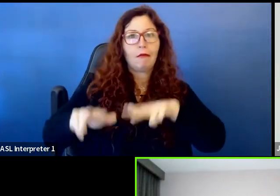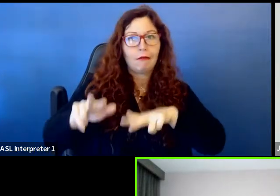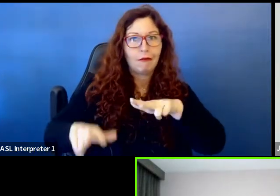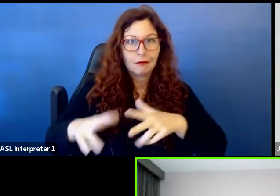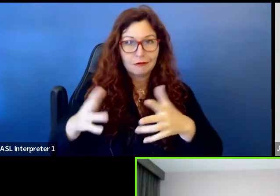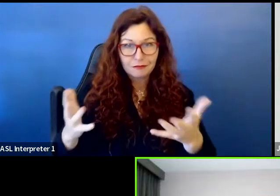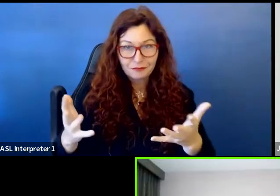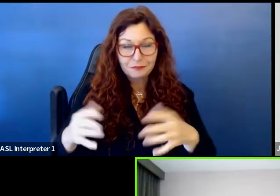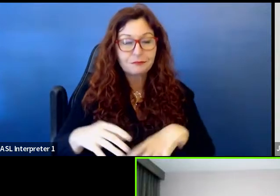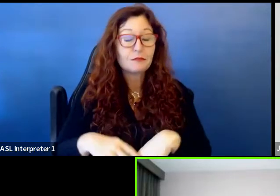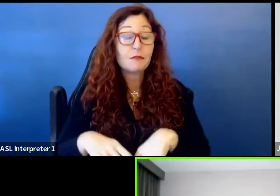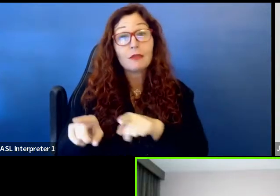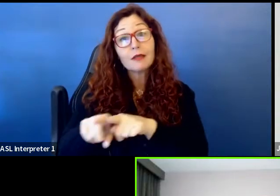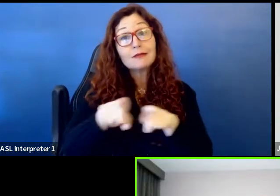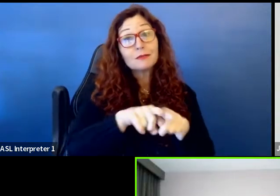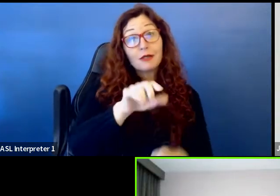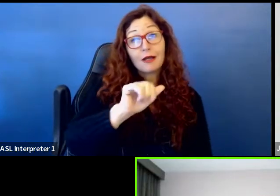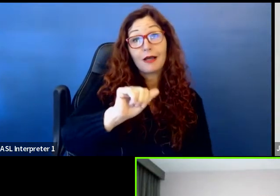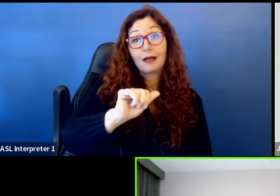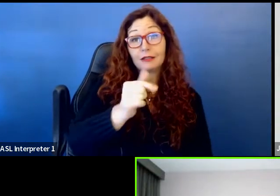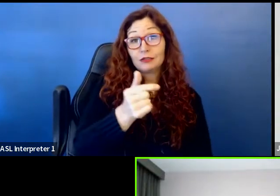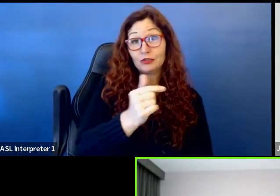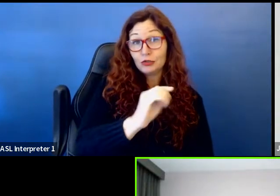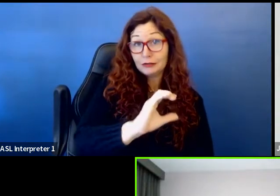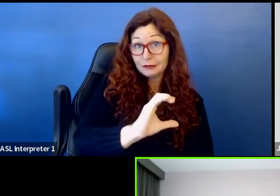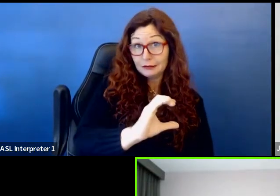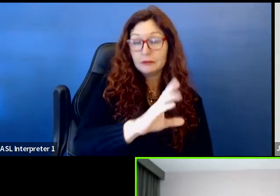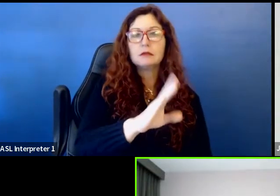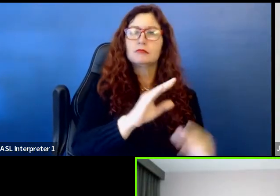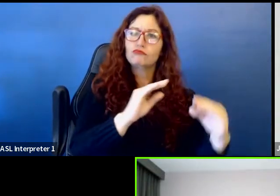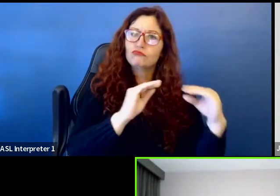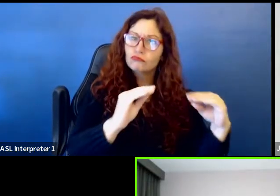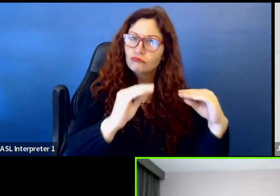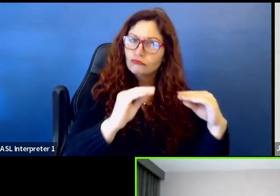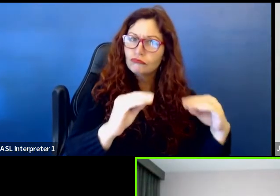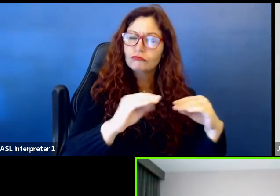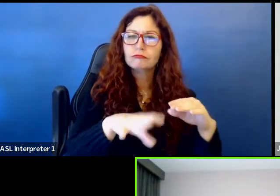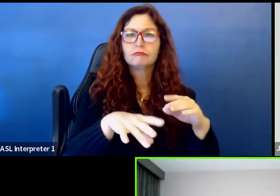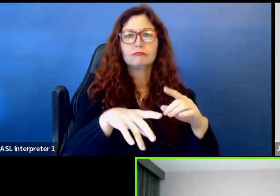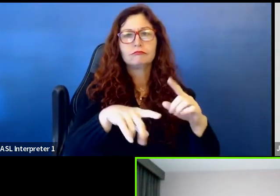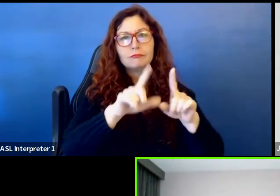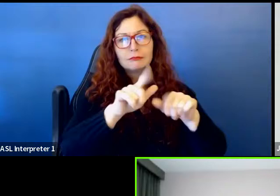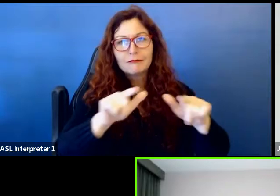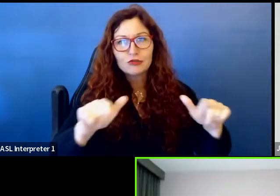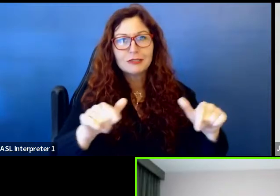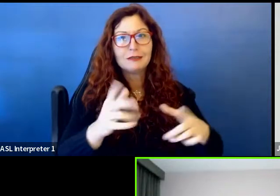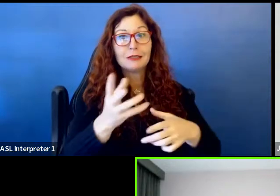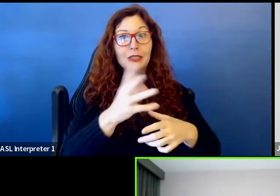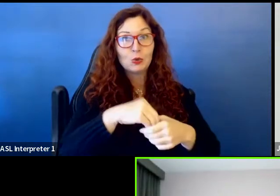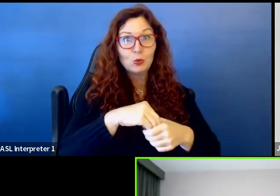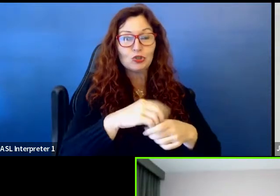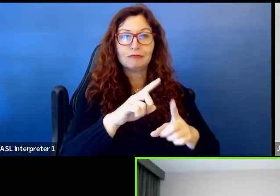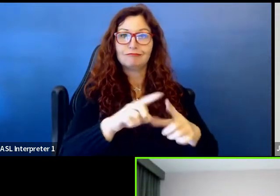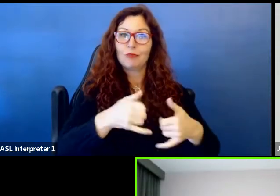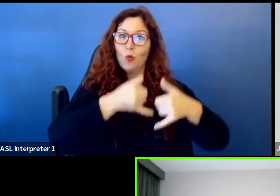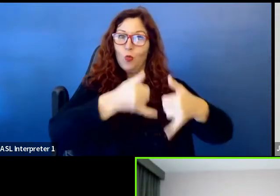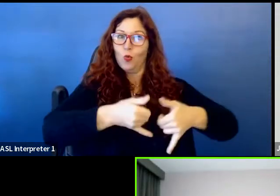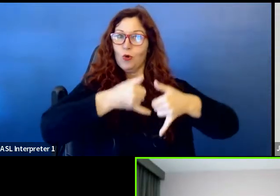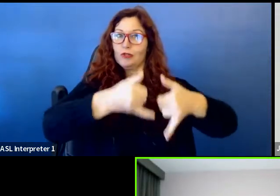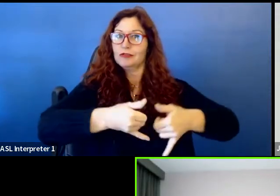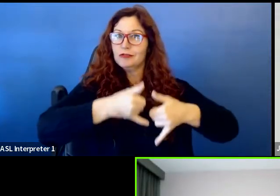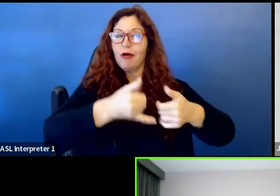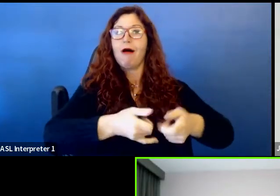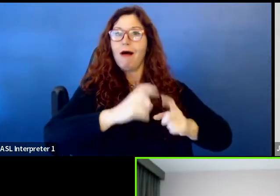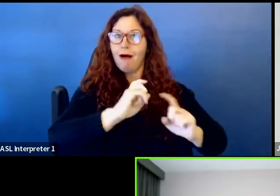has been presenting a diversity and inclusion awards in order to show best practices to the rest of the